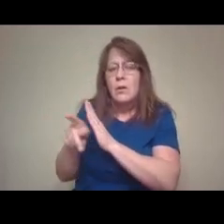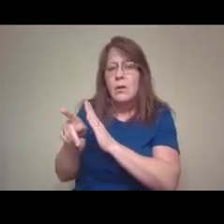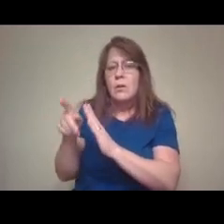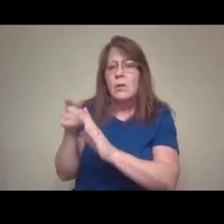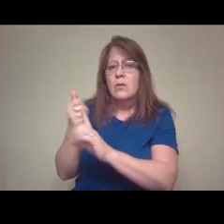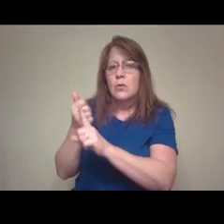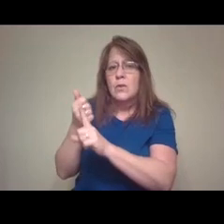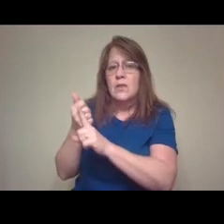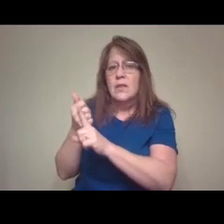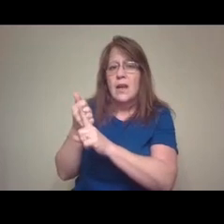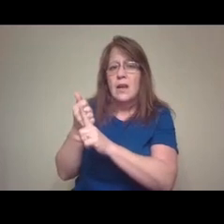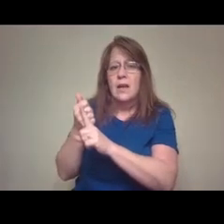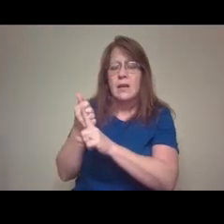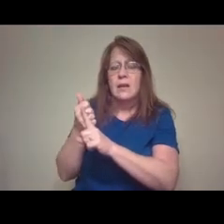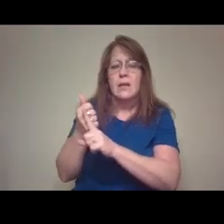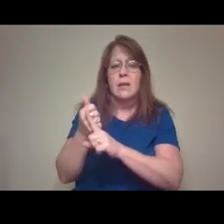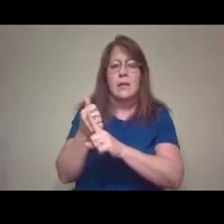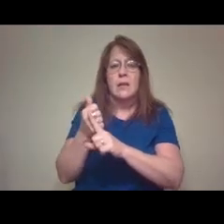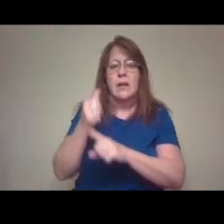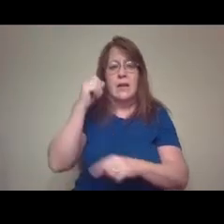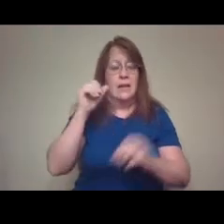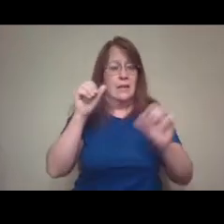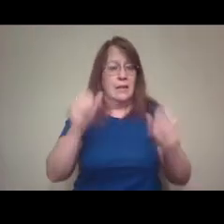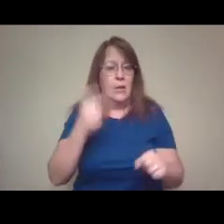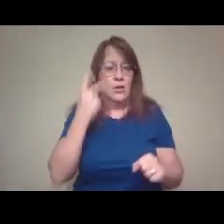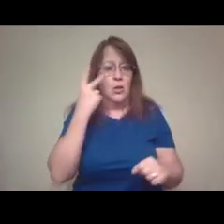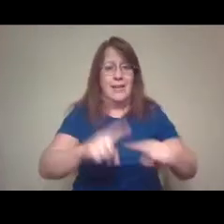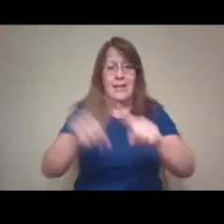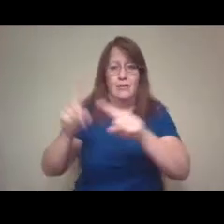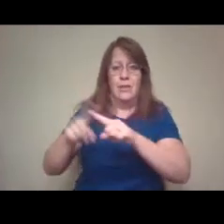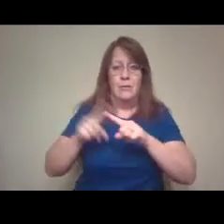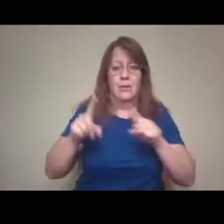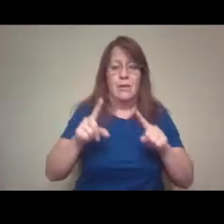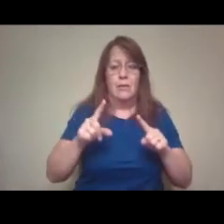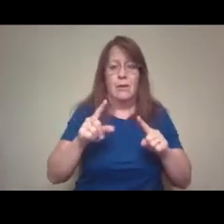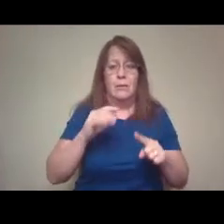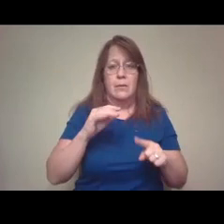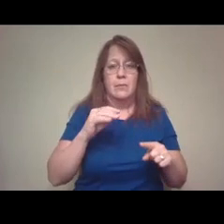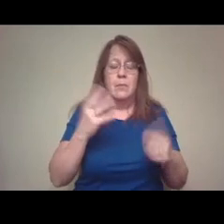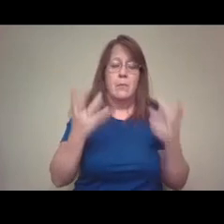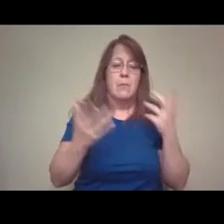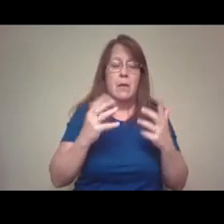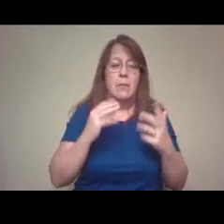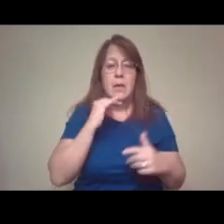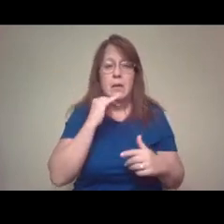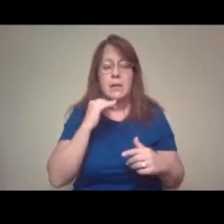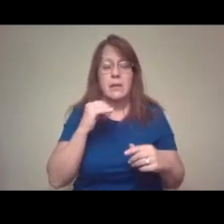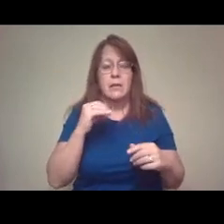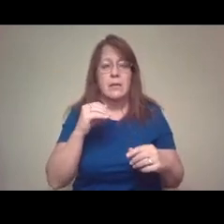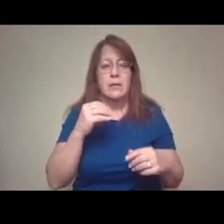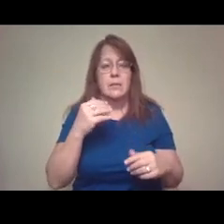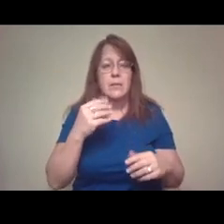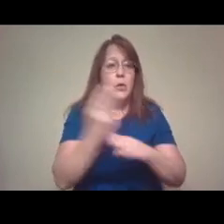Those risk factors can look very different. It could be misuse or abuse of substances or drugs, mental